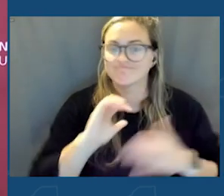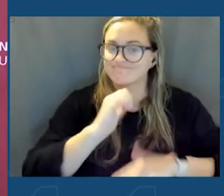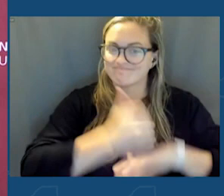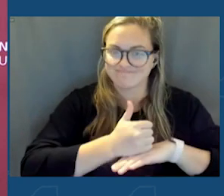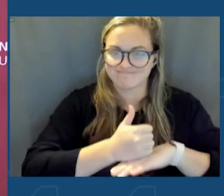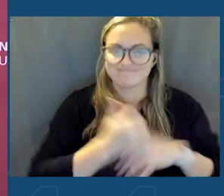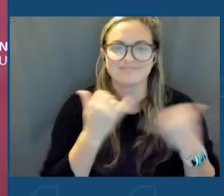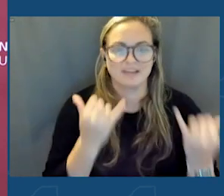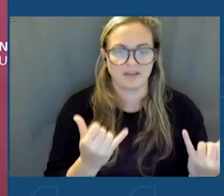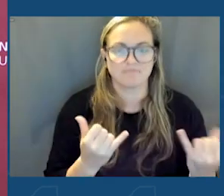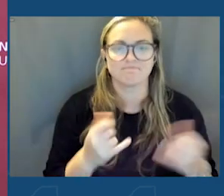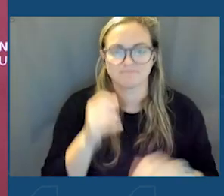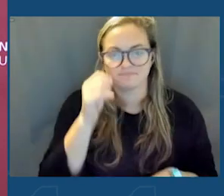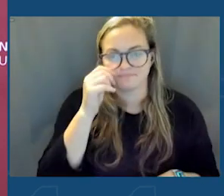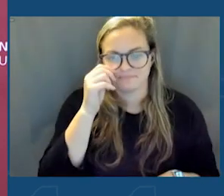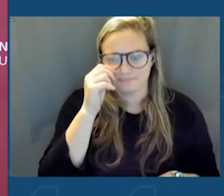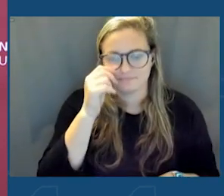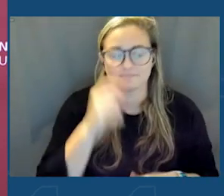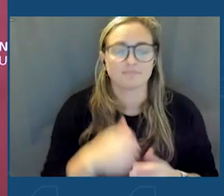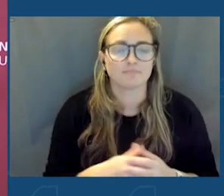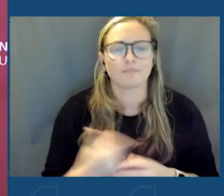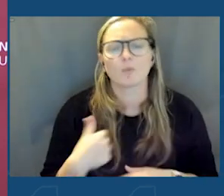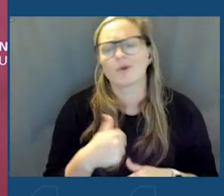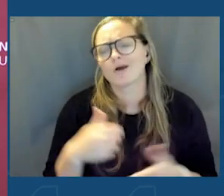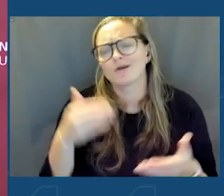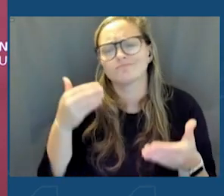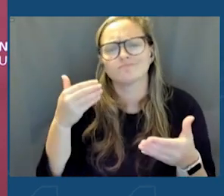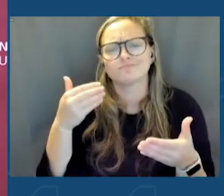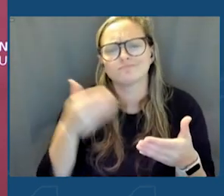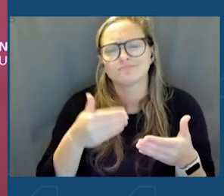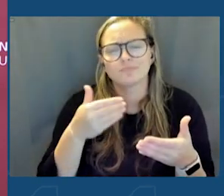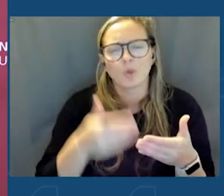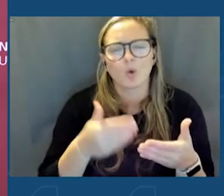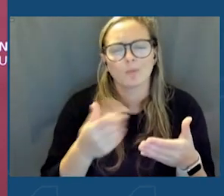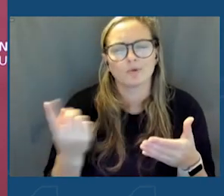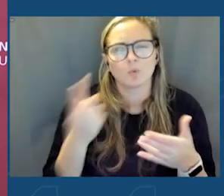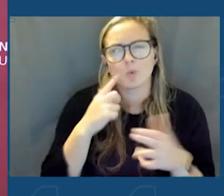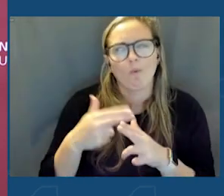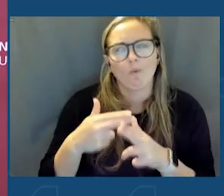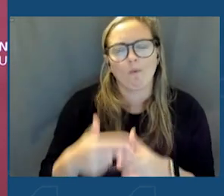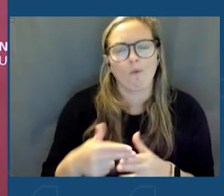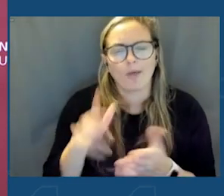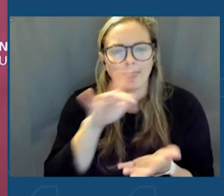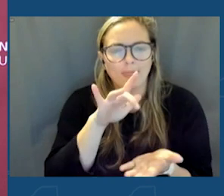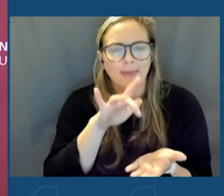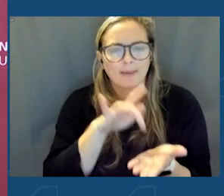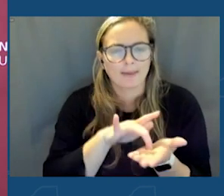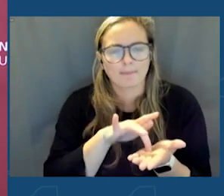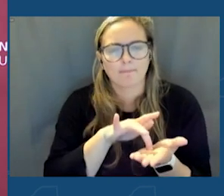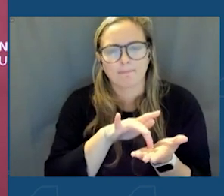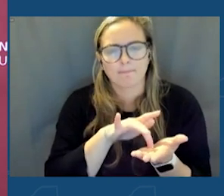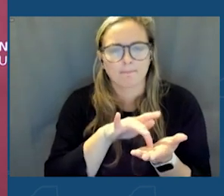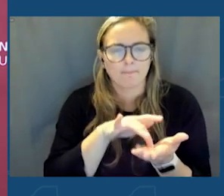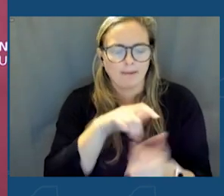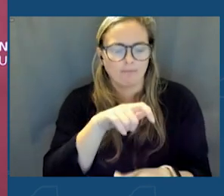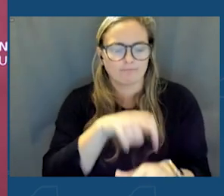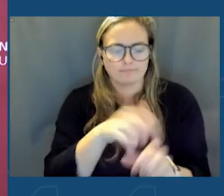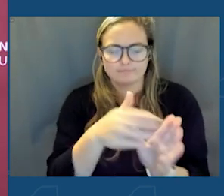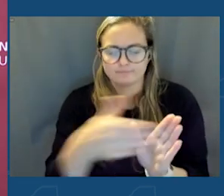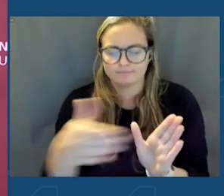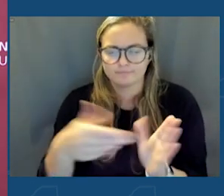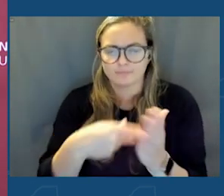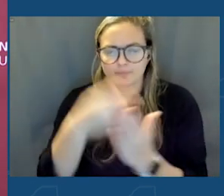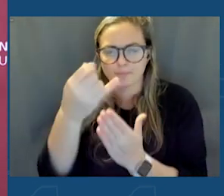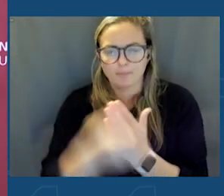today, and we are almost at what one might call the midpoint in bringing this project